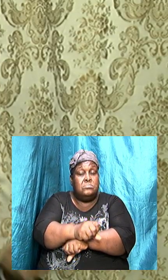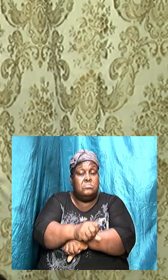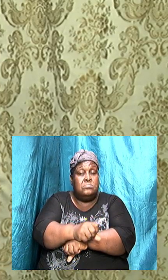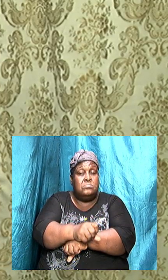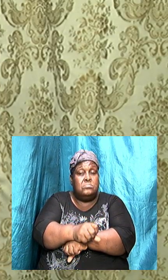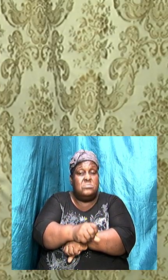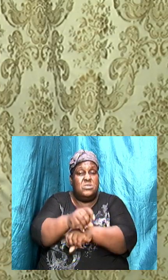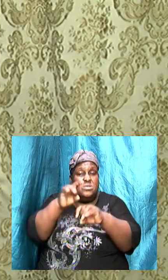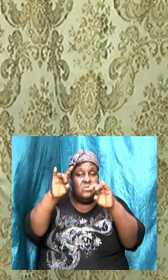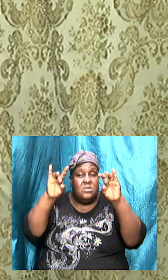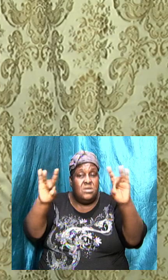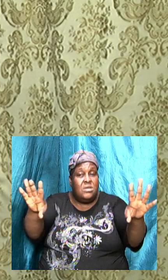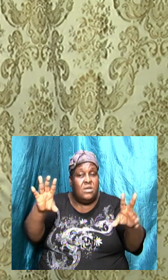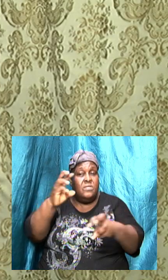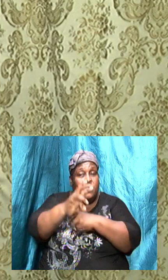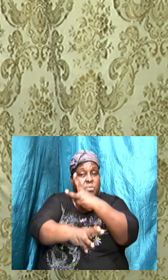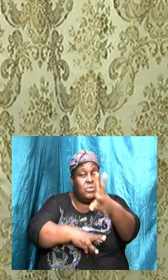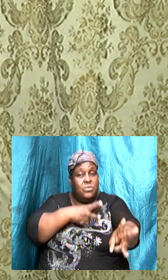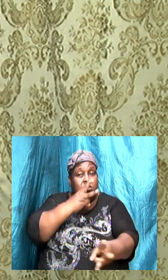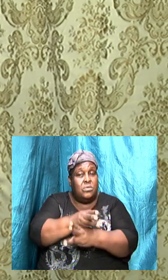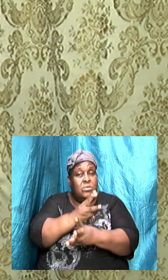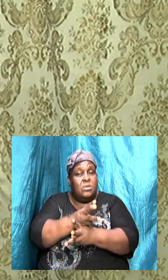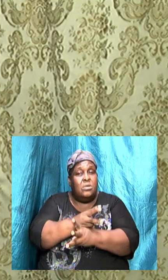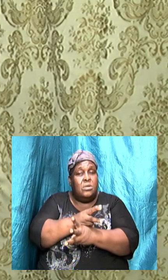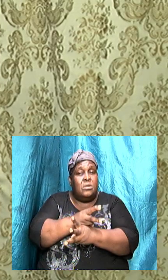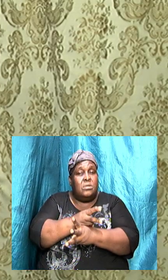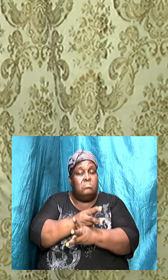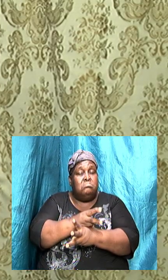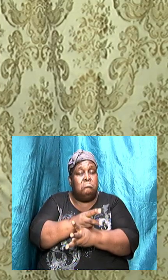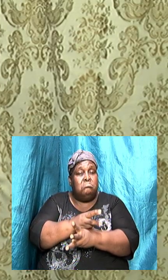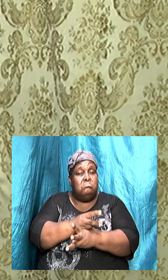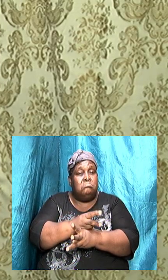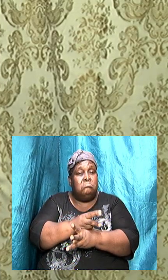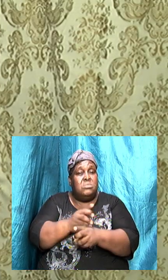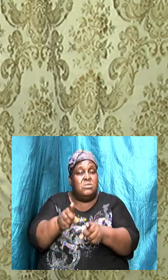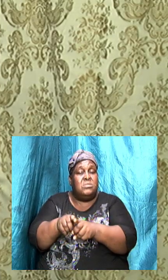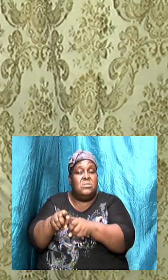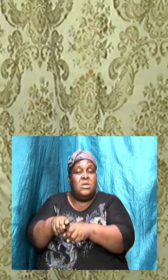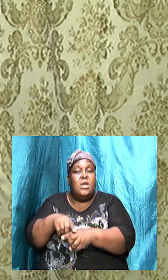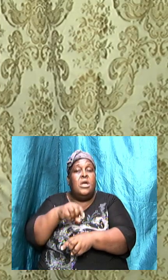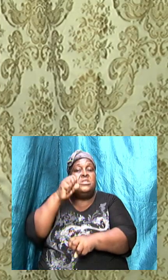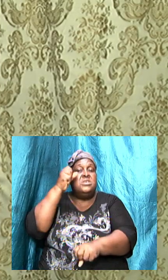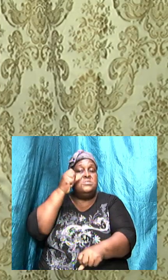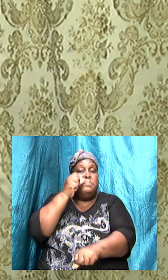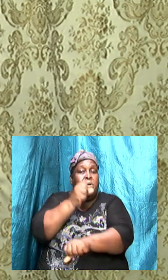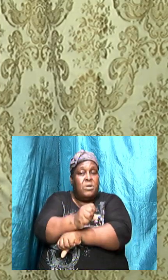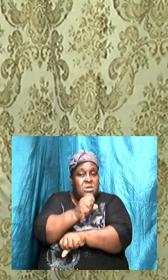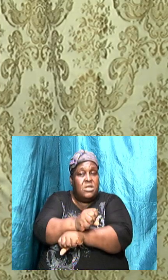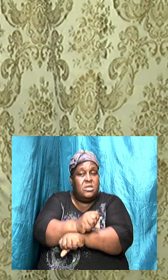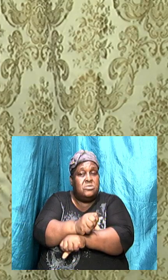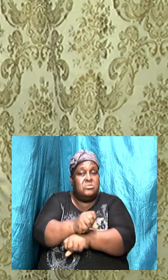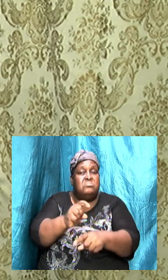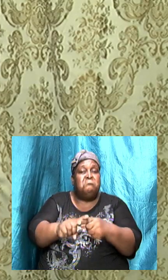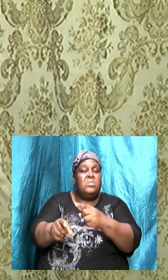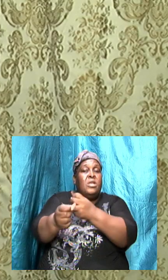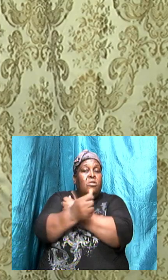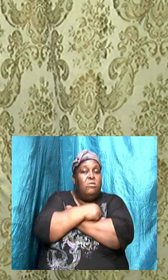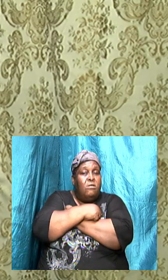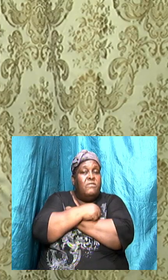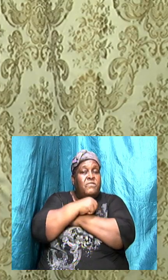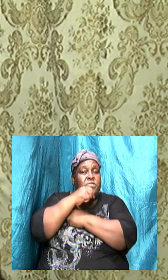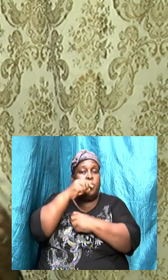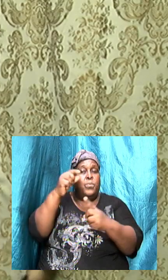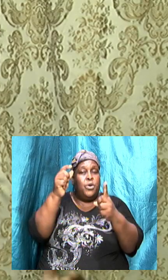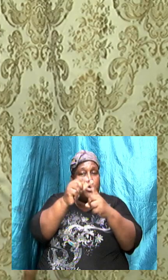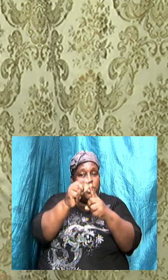to hate the world. On the contrary, it is bondage to love the world. Because then